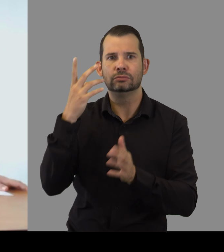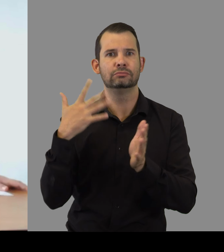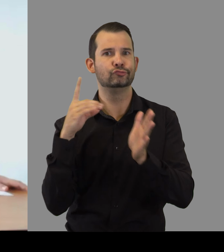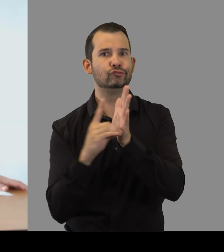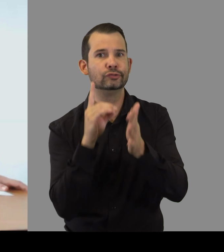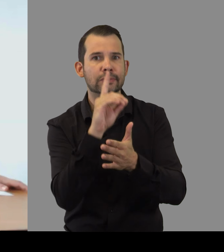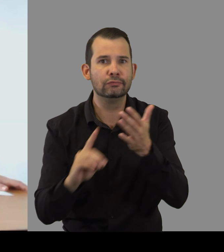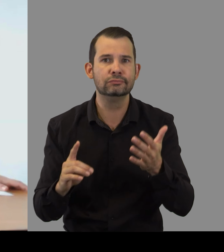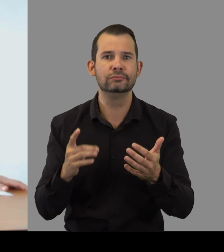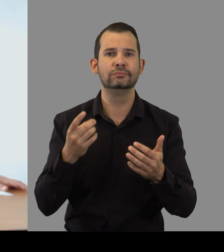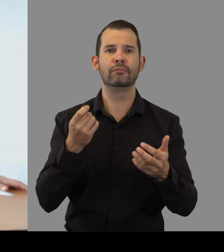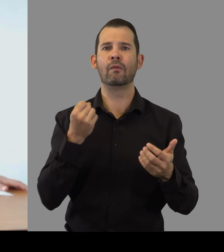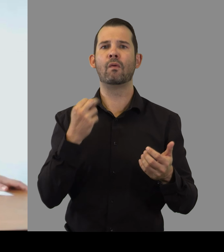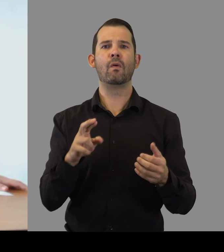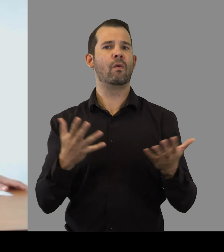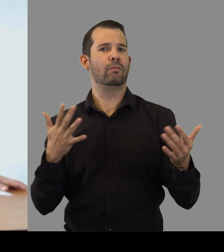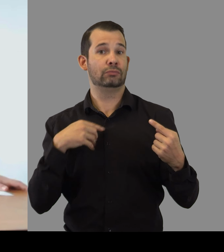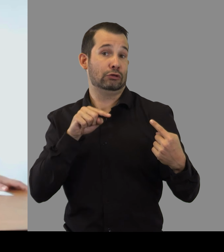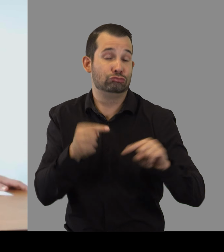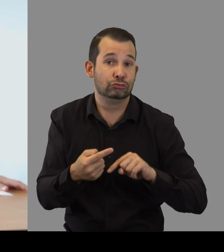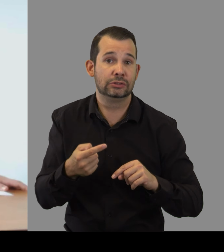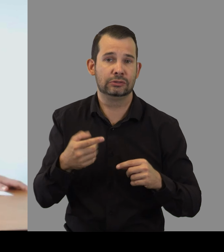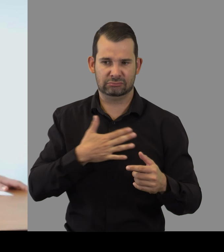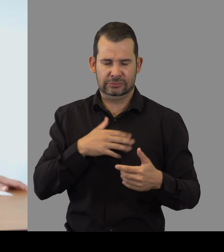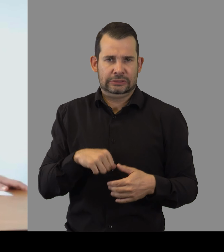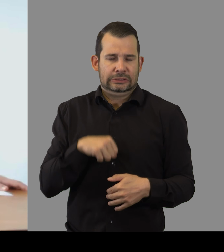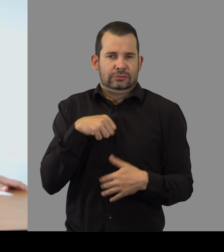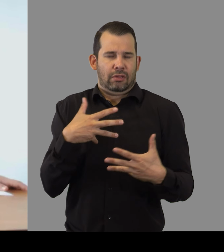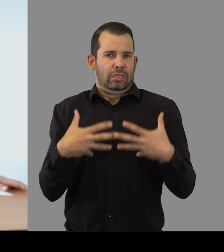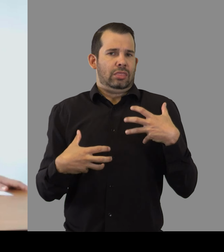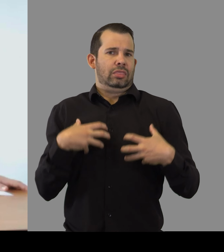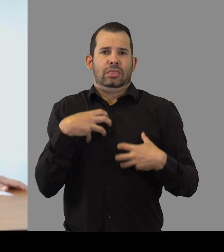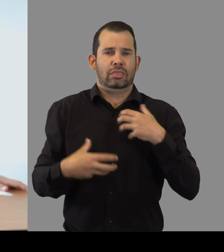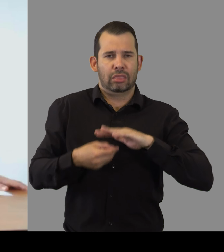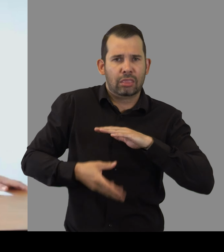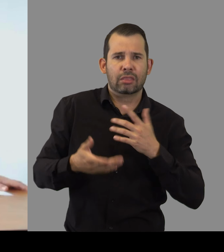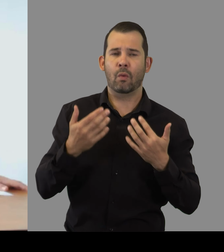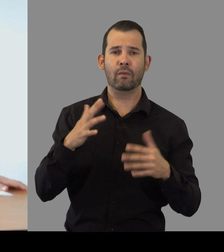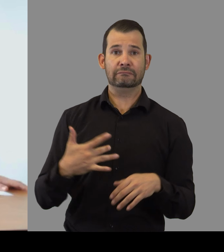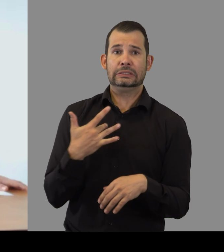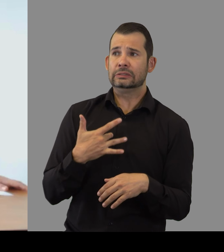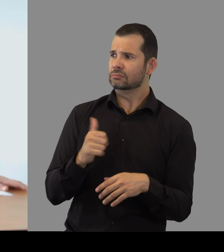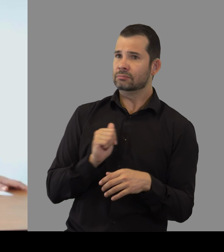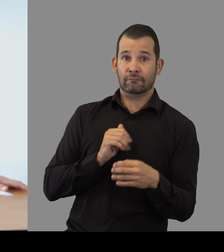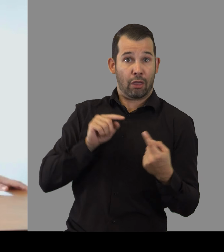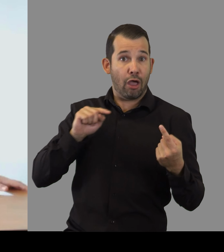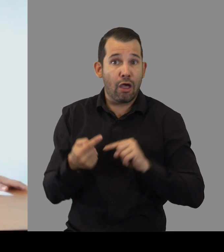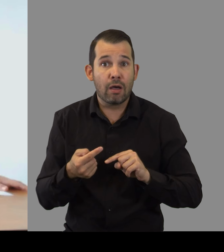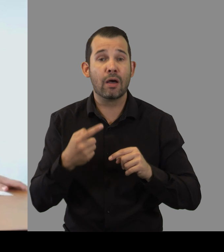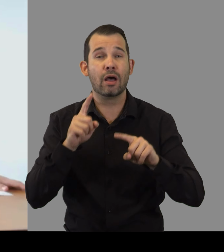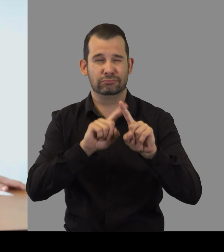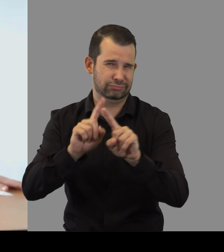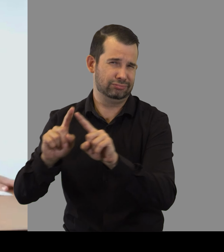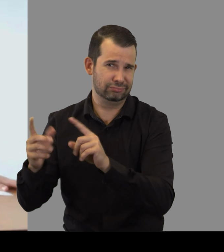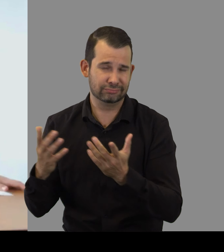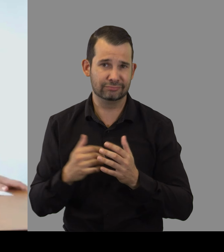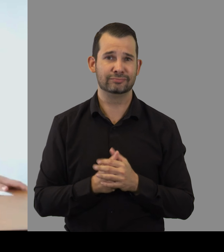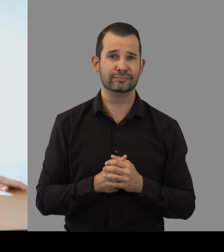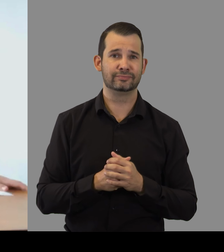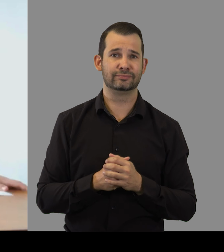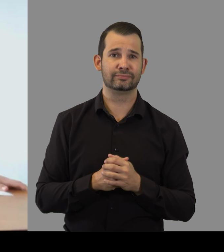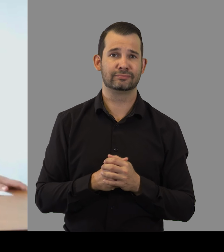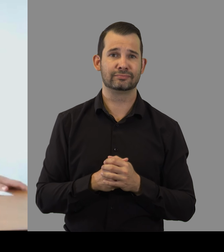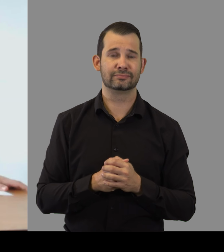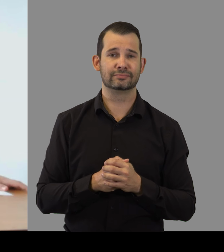lost or forced to be spent due to discrimination, or for injury to dignity, feelings,